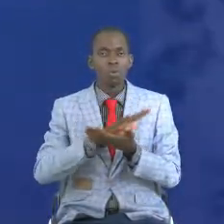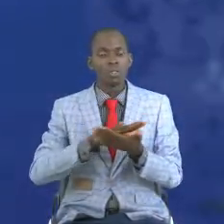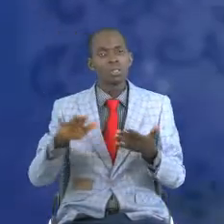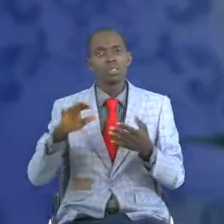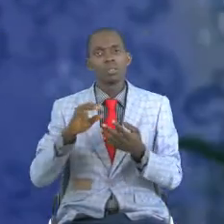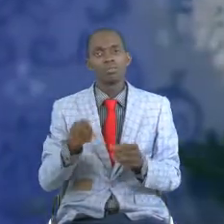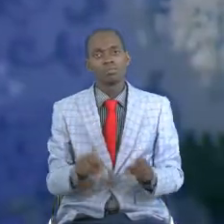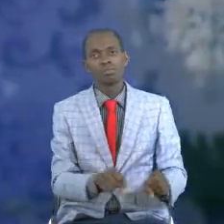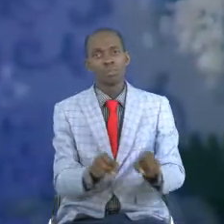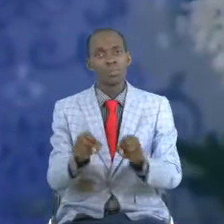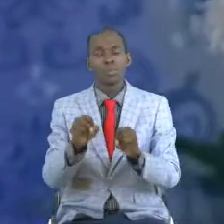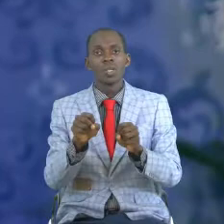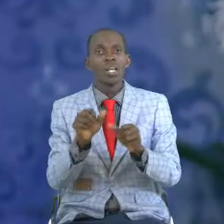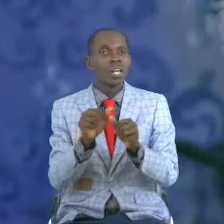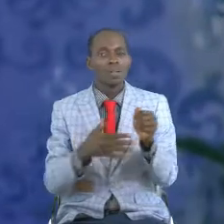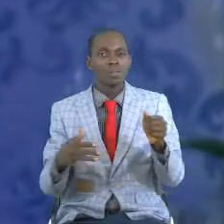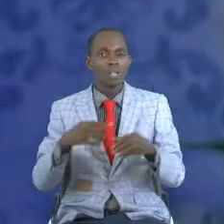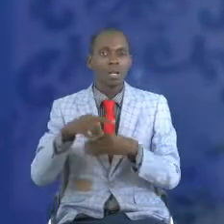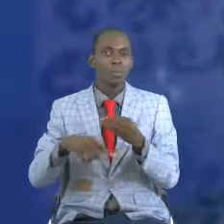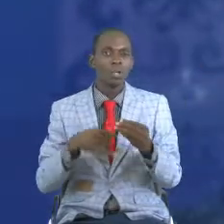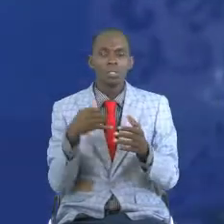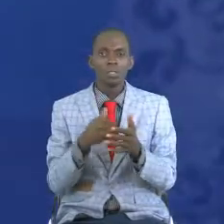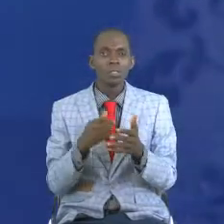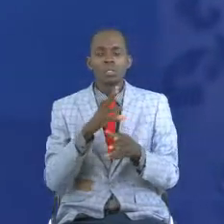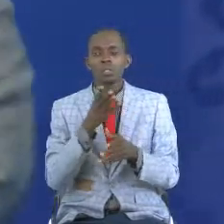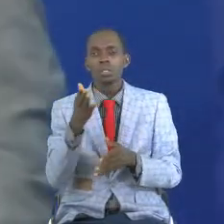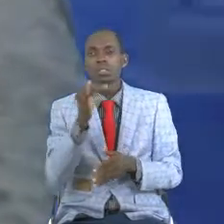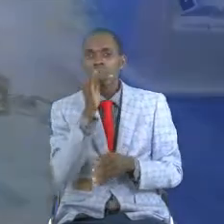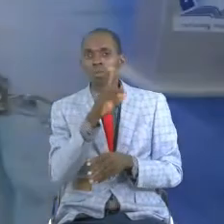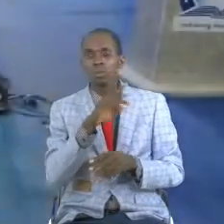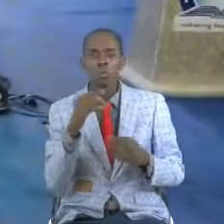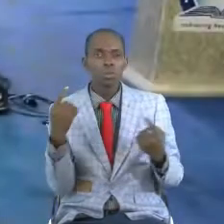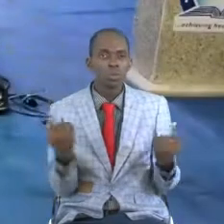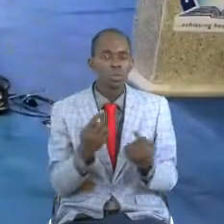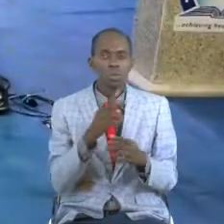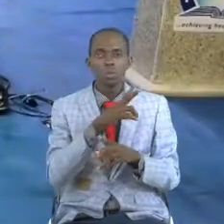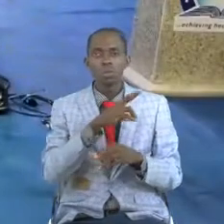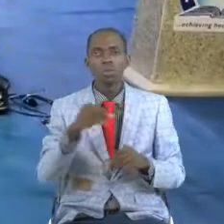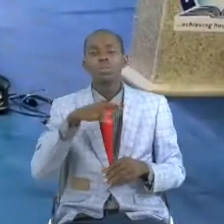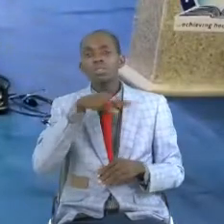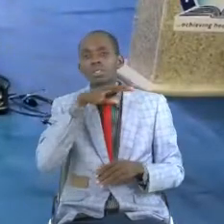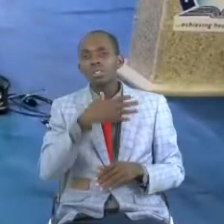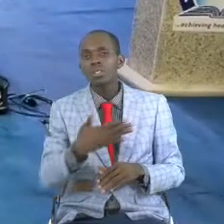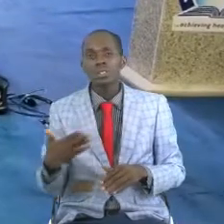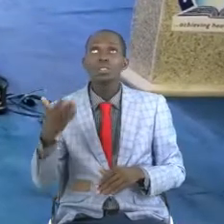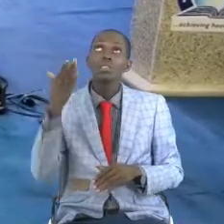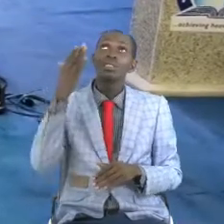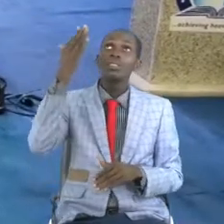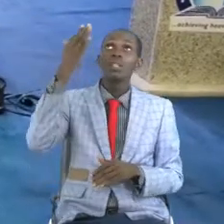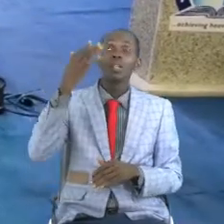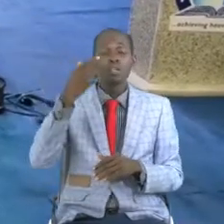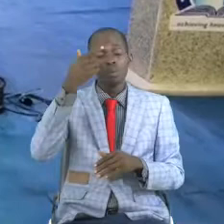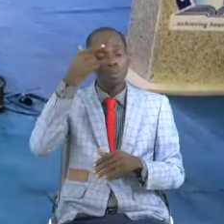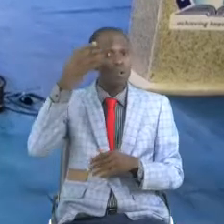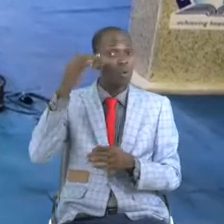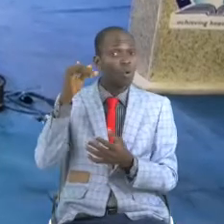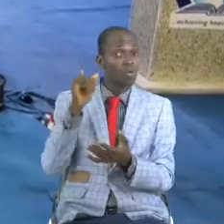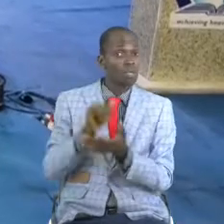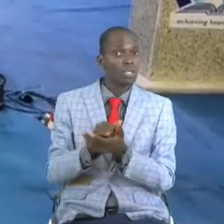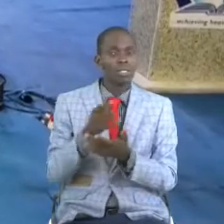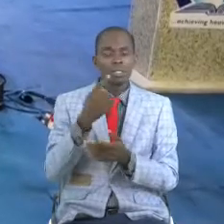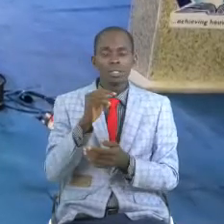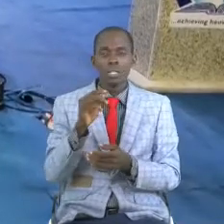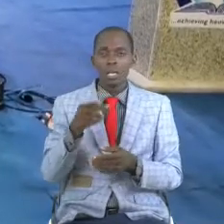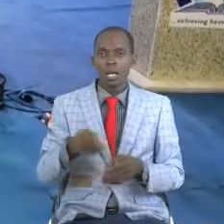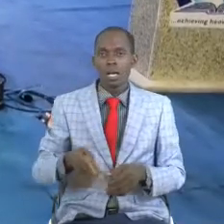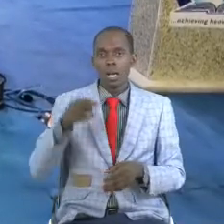it, there's no defilement, there's no sin, there's no corruption there, holy. And because of that, the highway